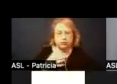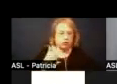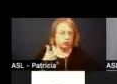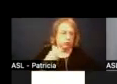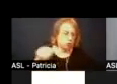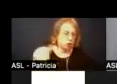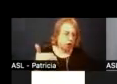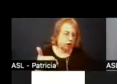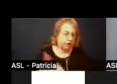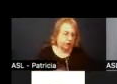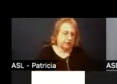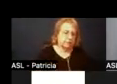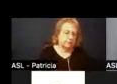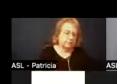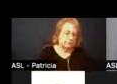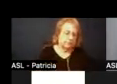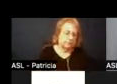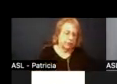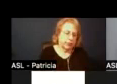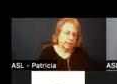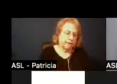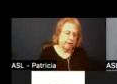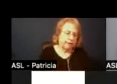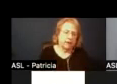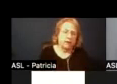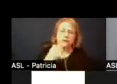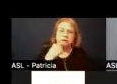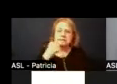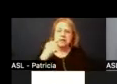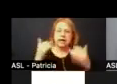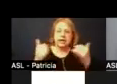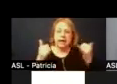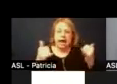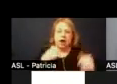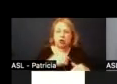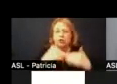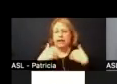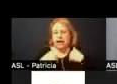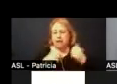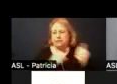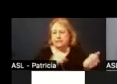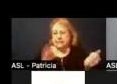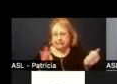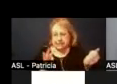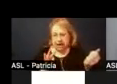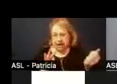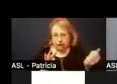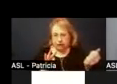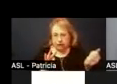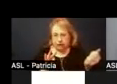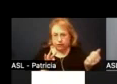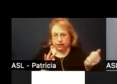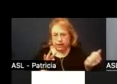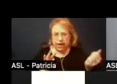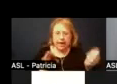tonight but just to say um you know we now have publicly on the on the record staff summary uh of where we